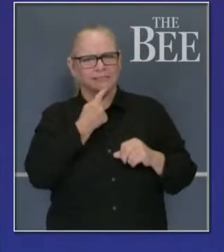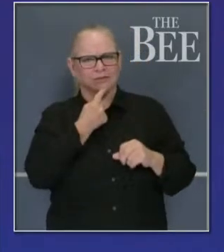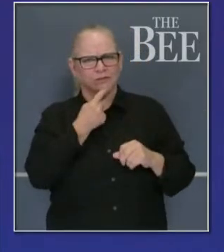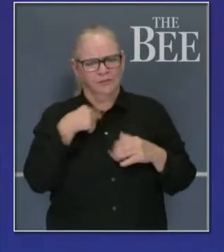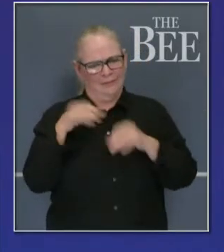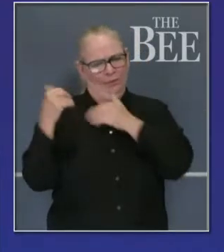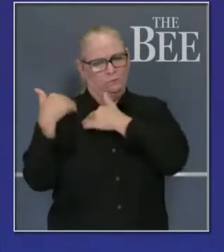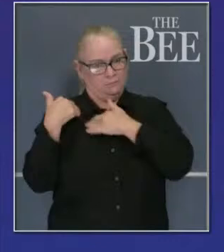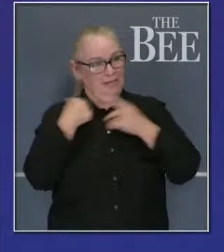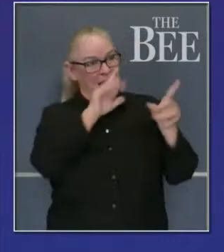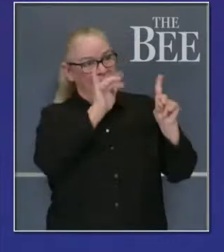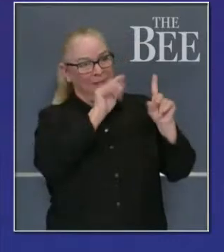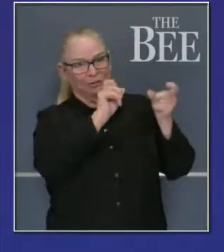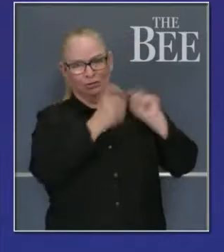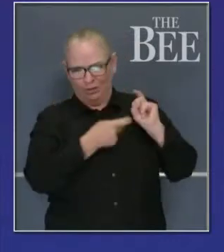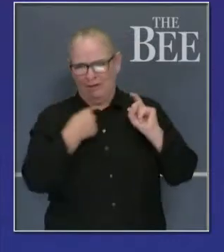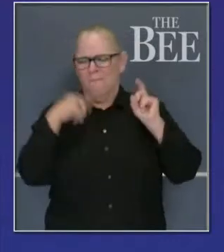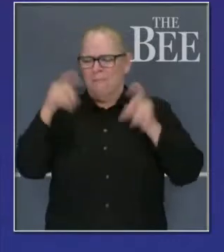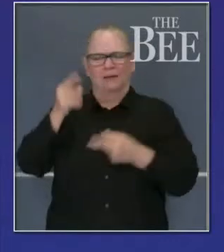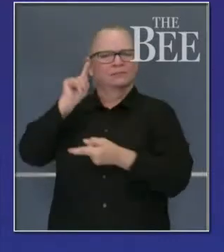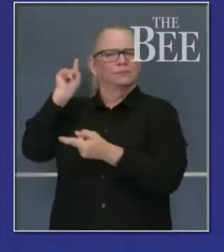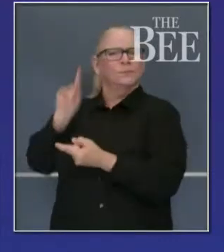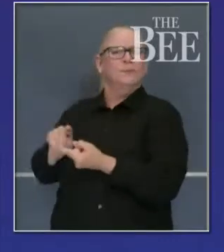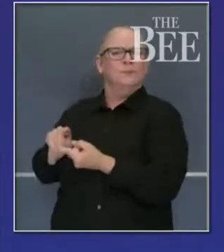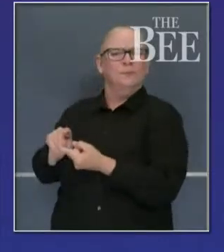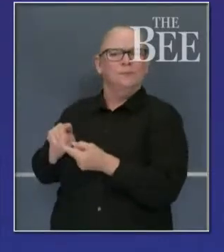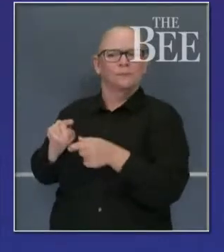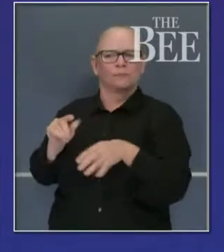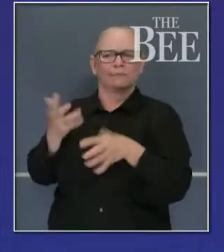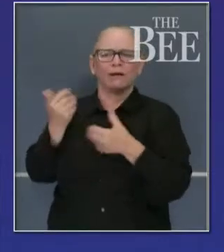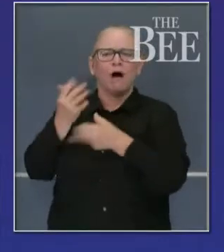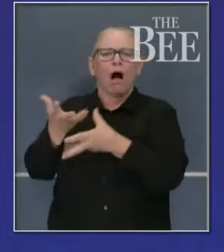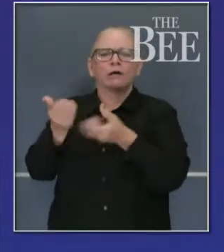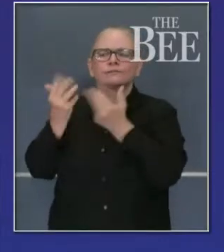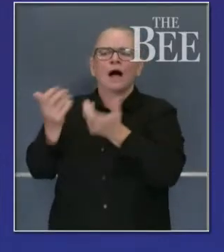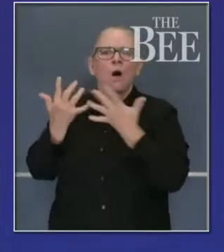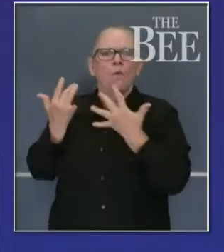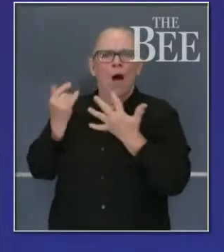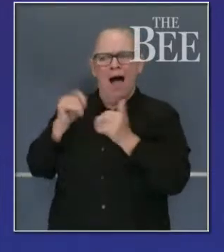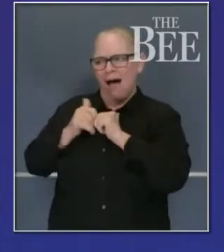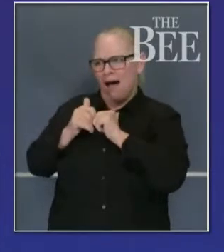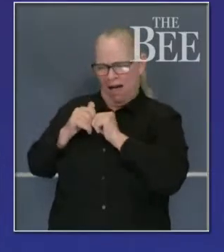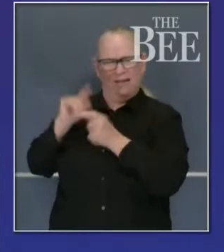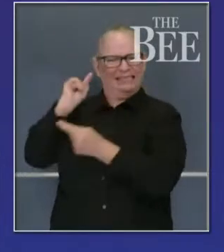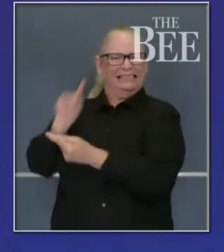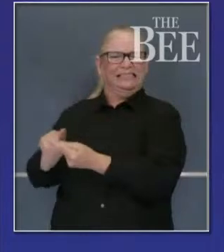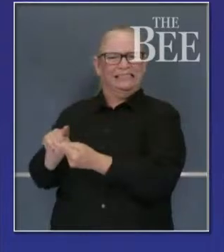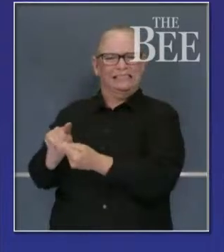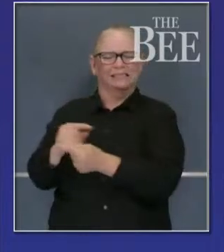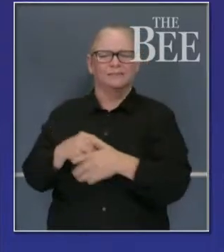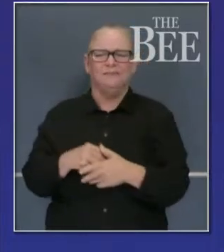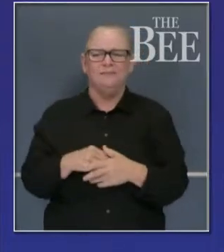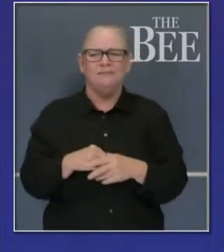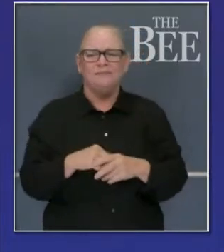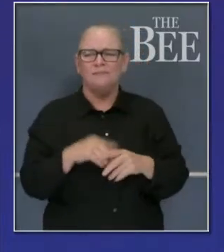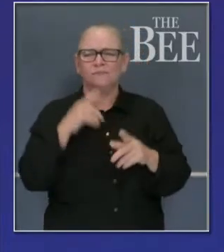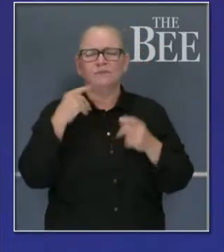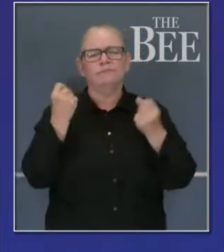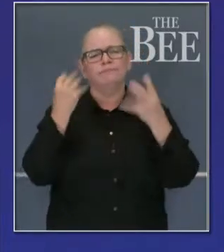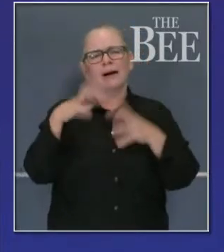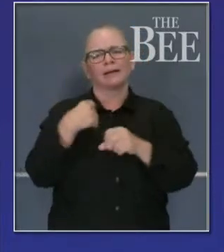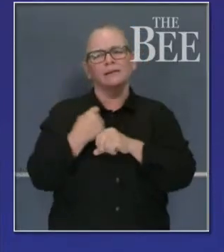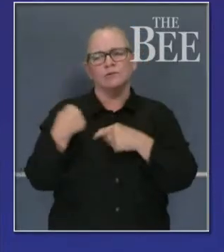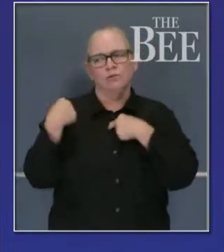made very publicly over the course of the last few days, frankly, over the course of many, many years and many different capacities, including